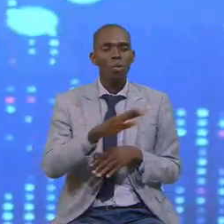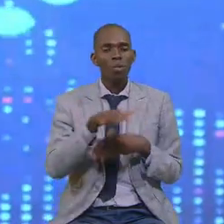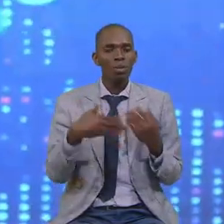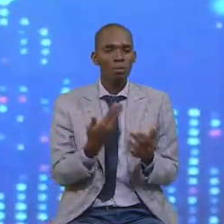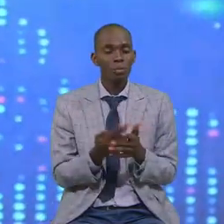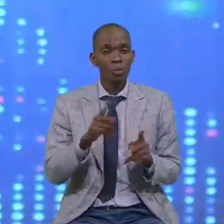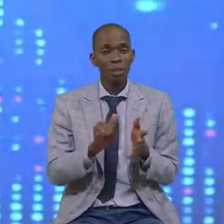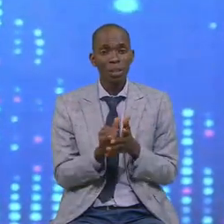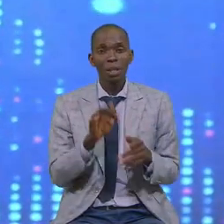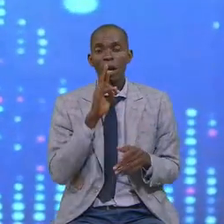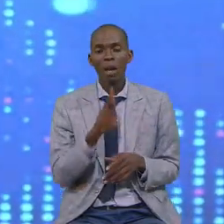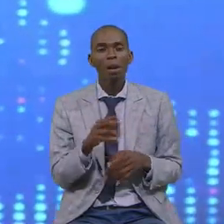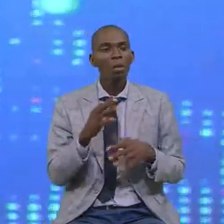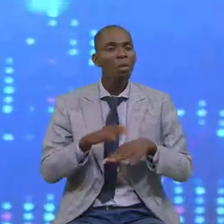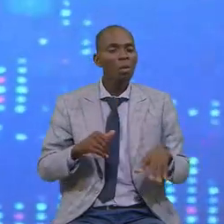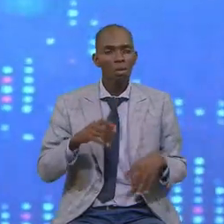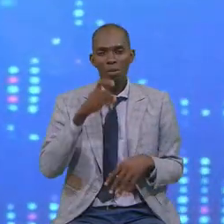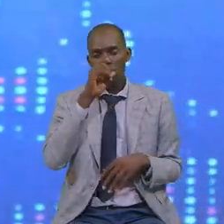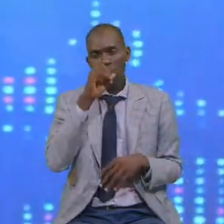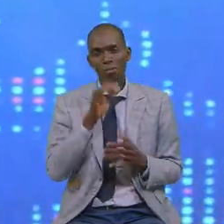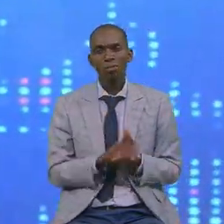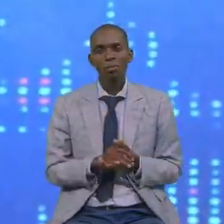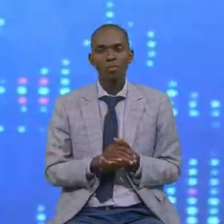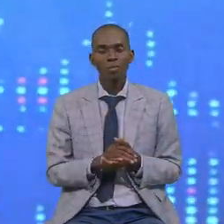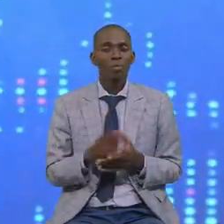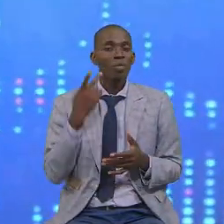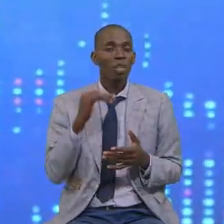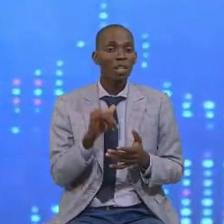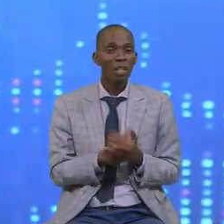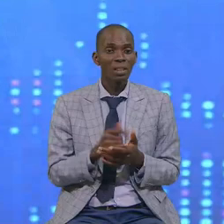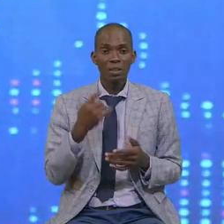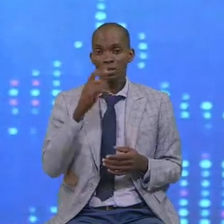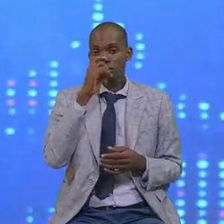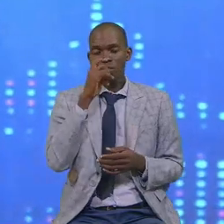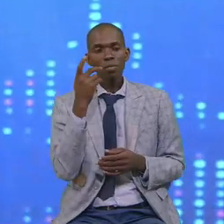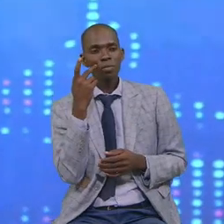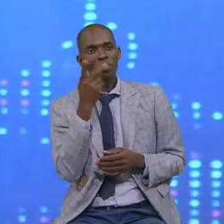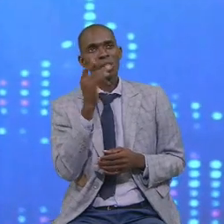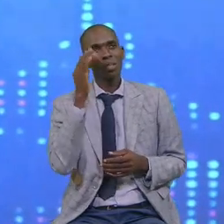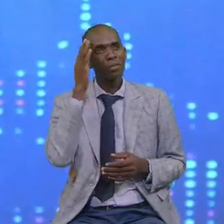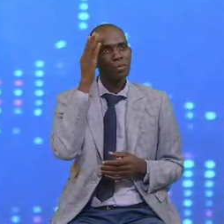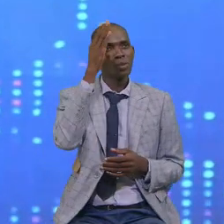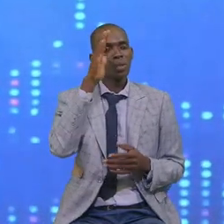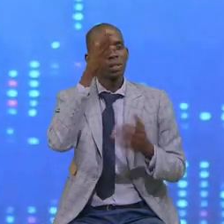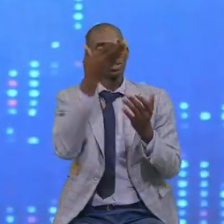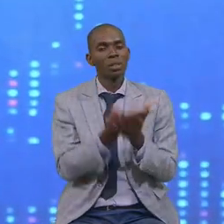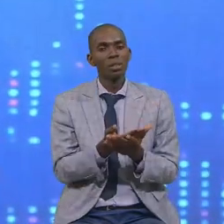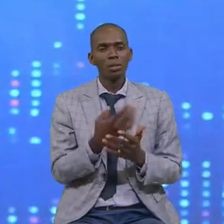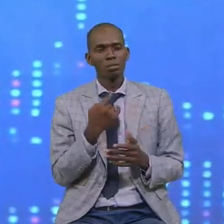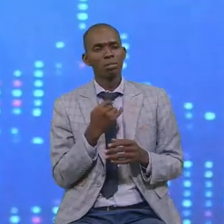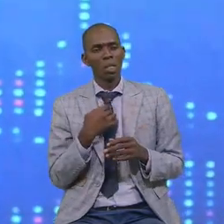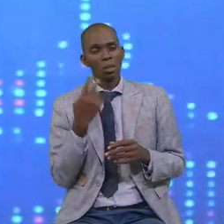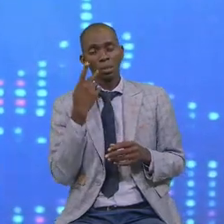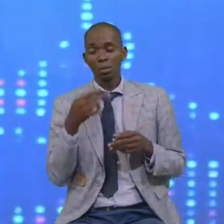Fools walk, they see the destination and they see the road, but they say, no, I'm not going to take that